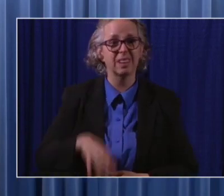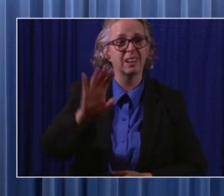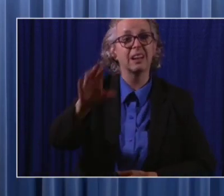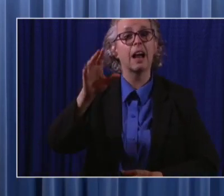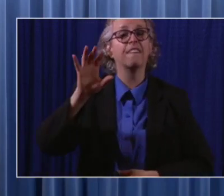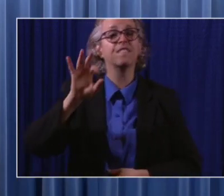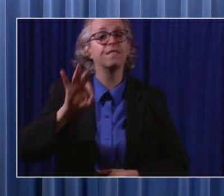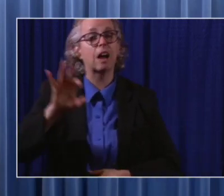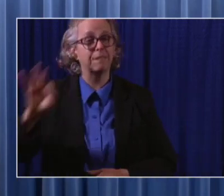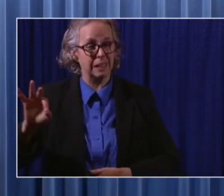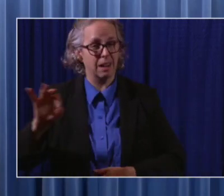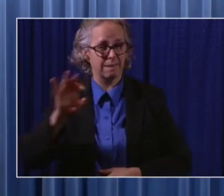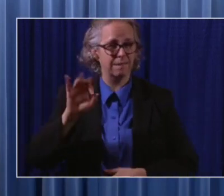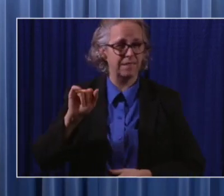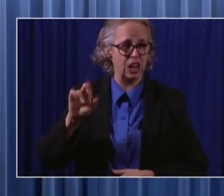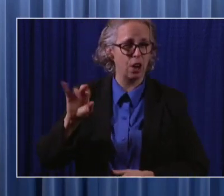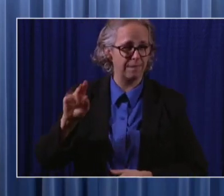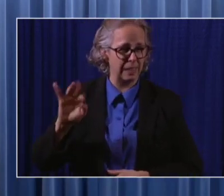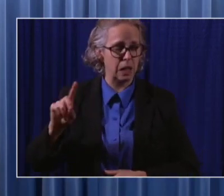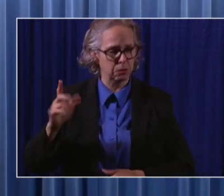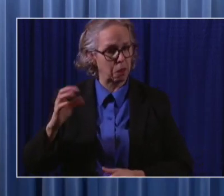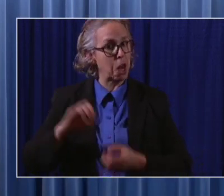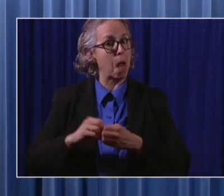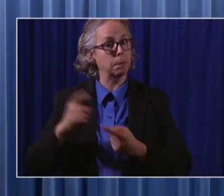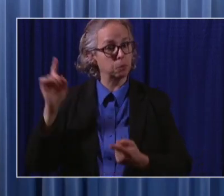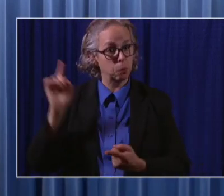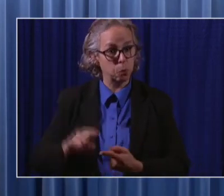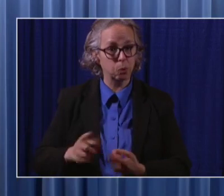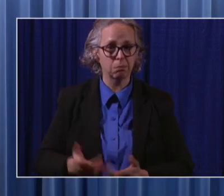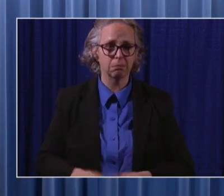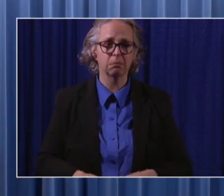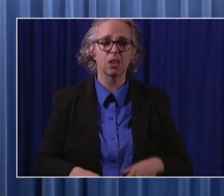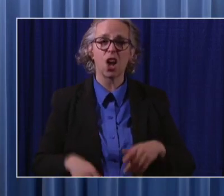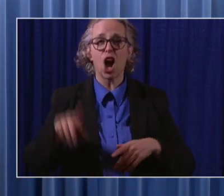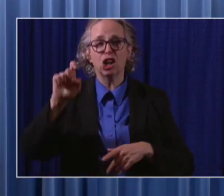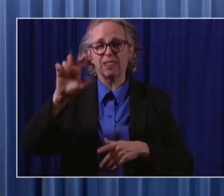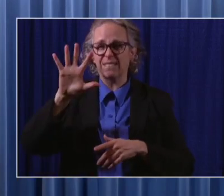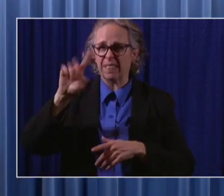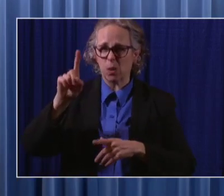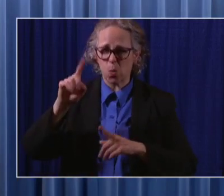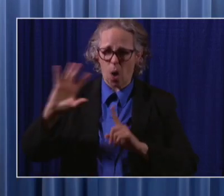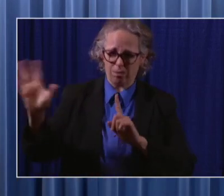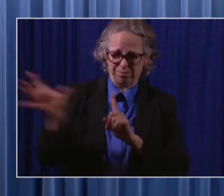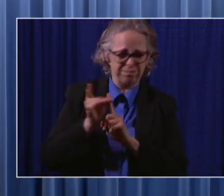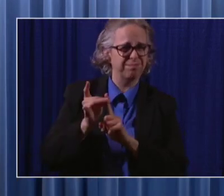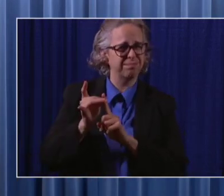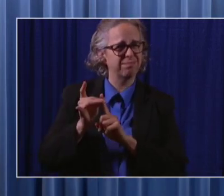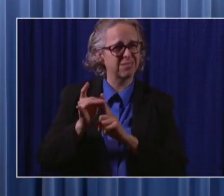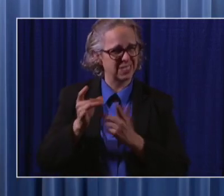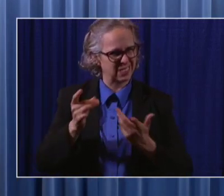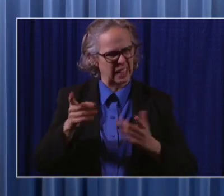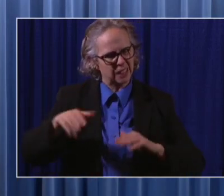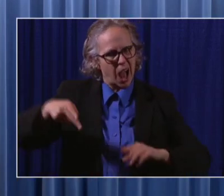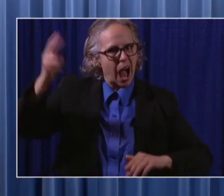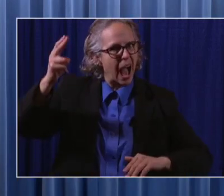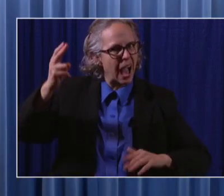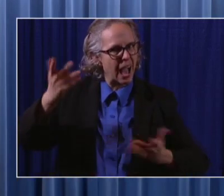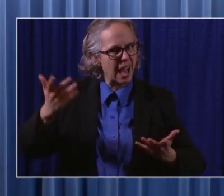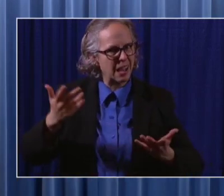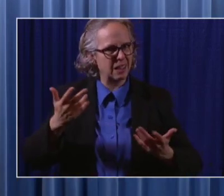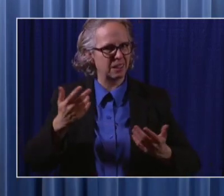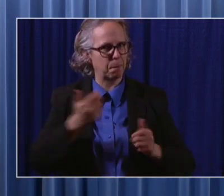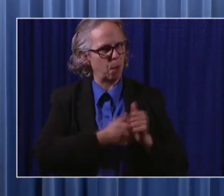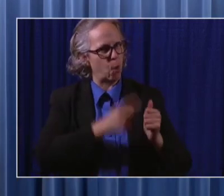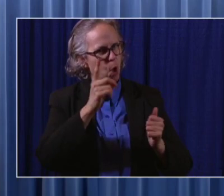good. They're at 151 cases, though, per 100,000. That's still a very high number. They've had outbreaks connected